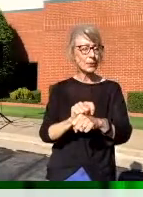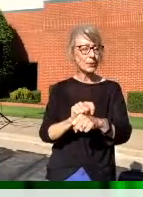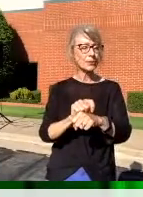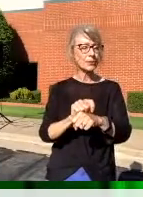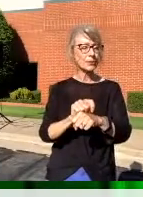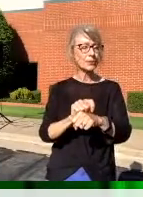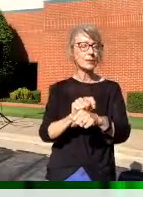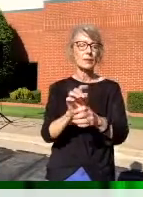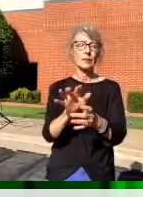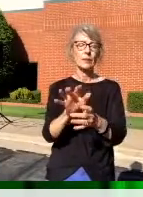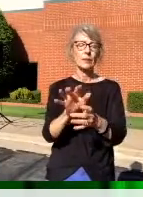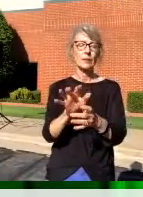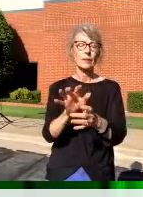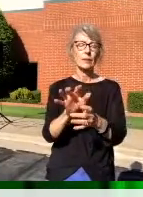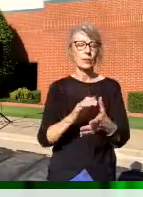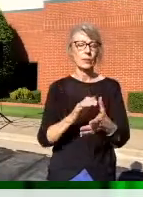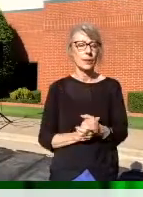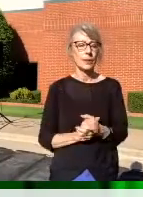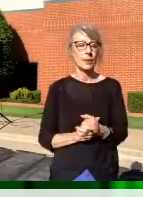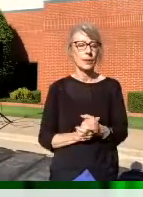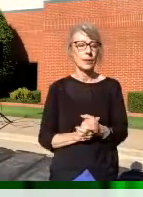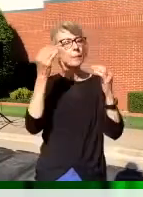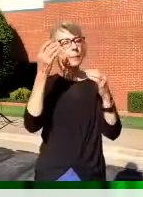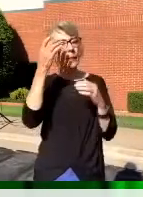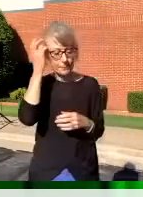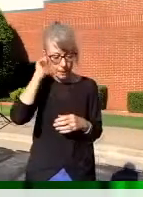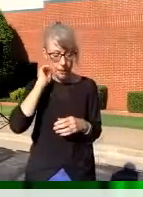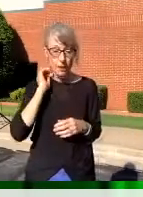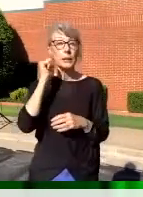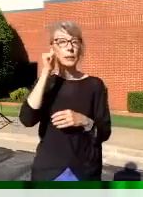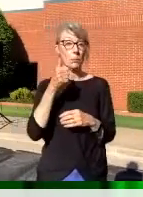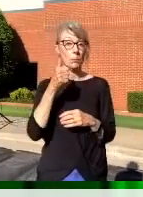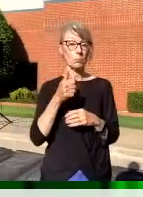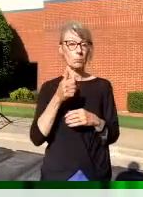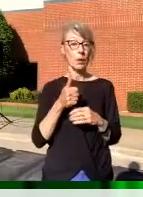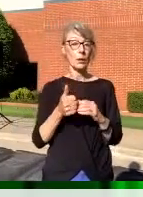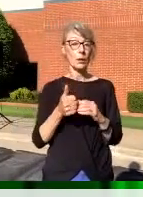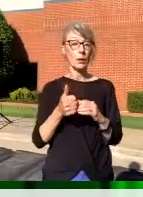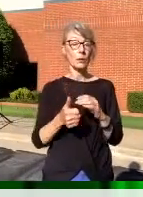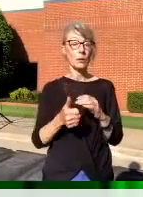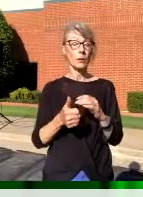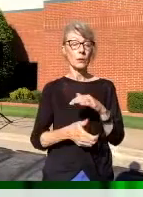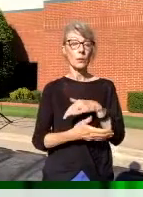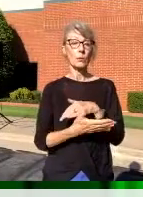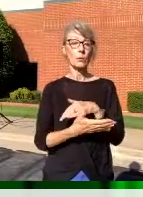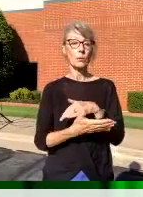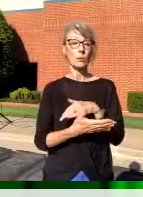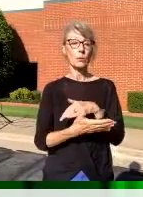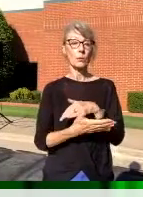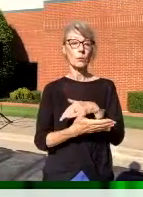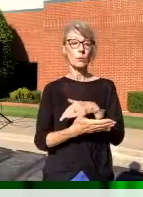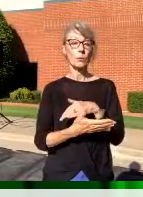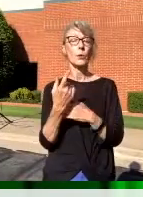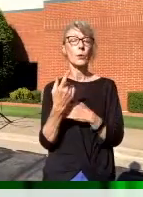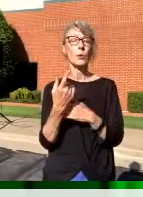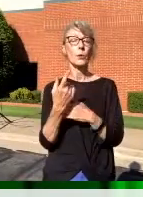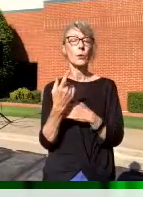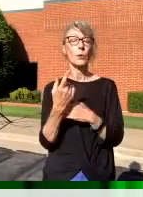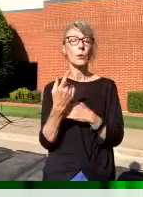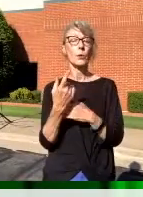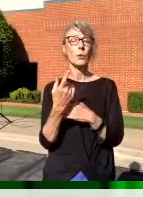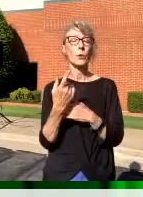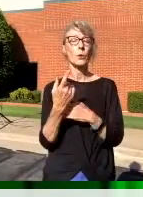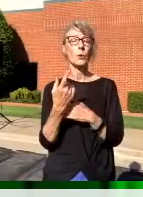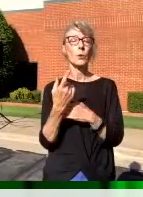think to compare it to is, can you imagine if you woke up tomorrow morning and every monument in Washington, D.C., and the White House itself,